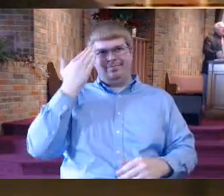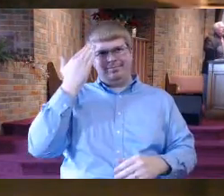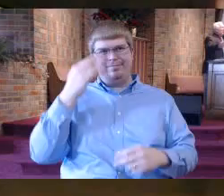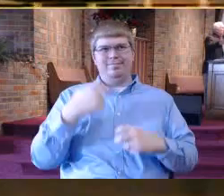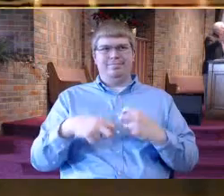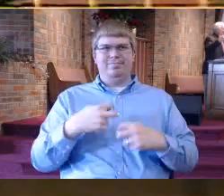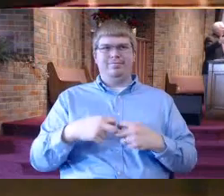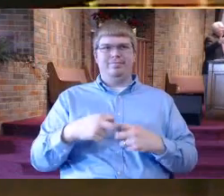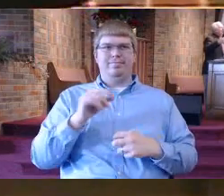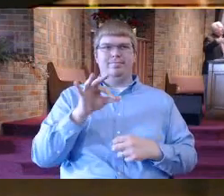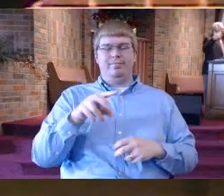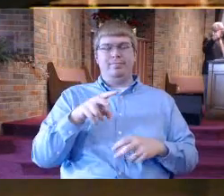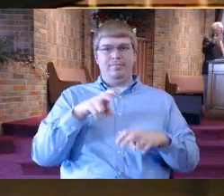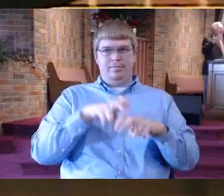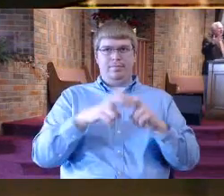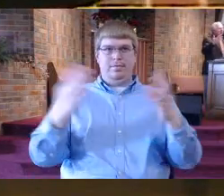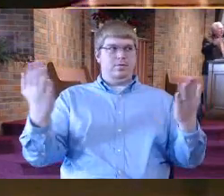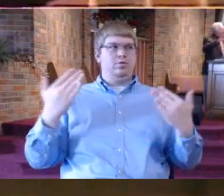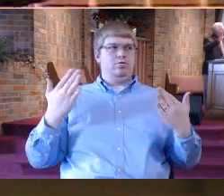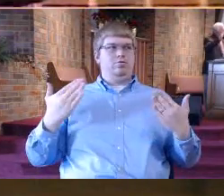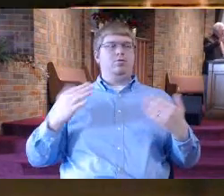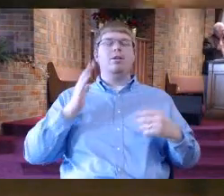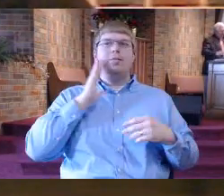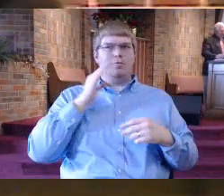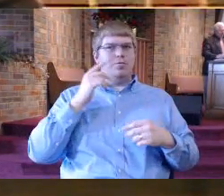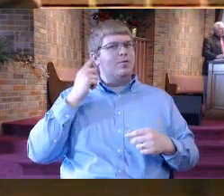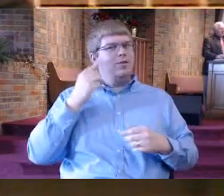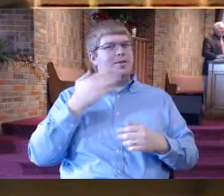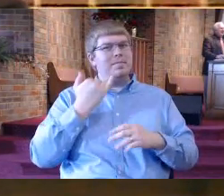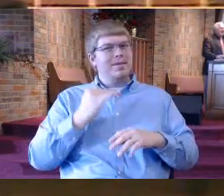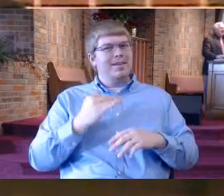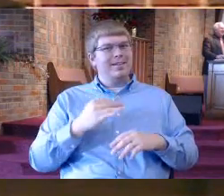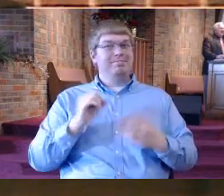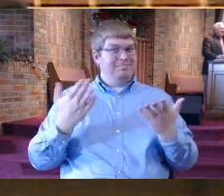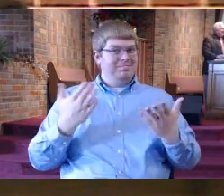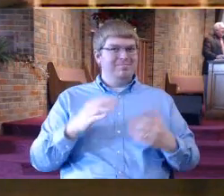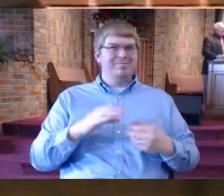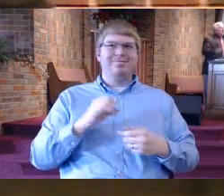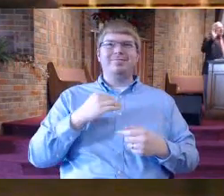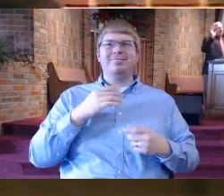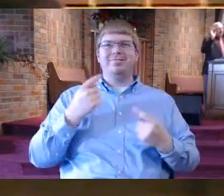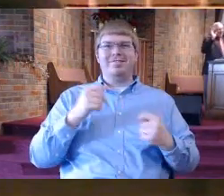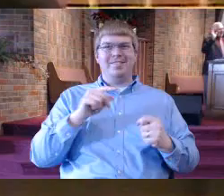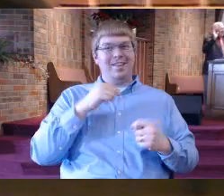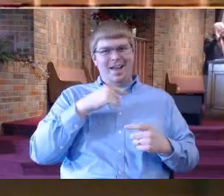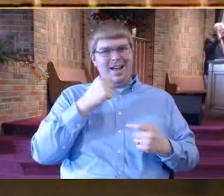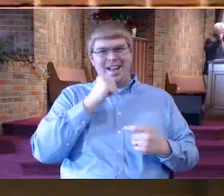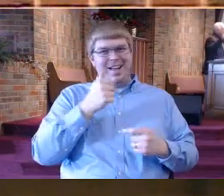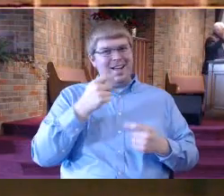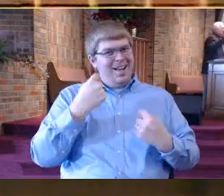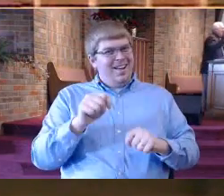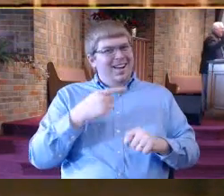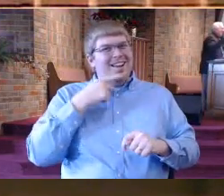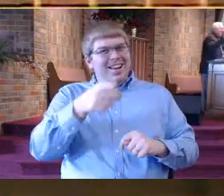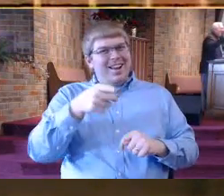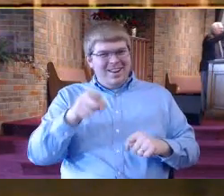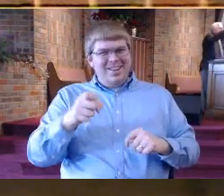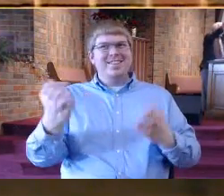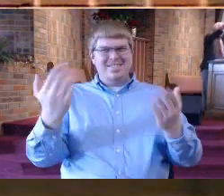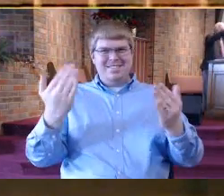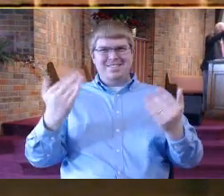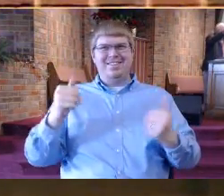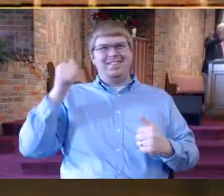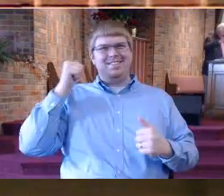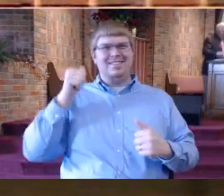you sit closer in the auditorium, you will hear better. We'll try to... This is not a backhanded move to try to get you out of the